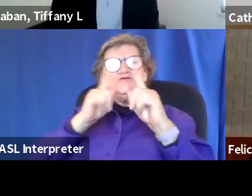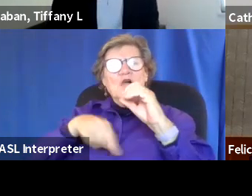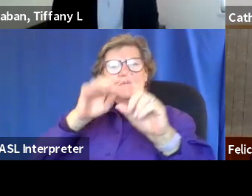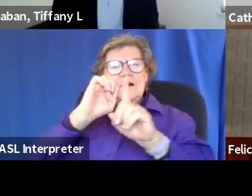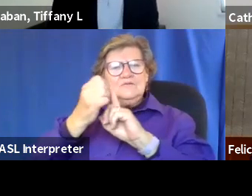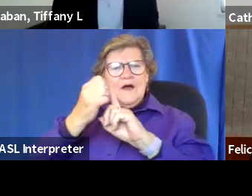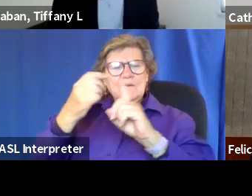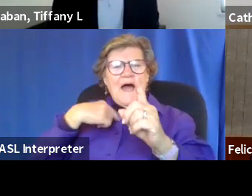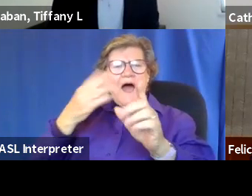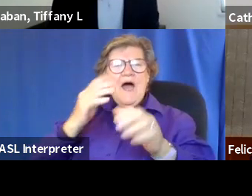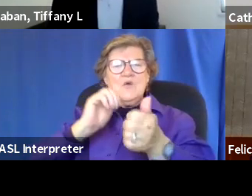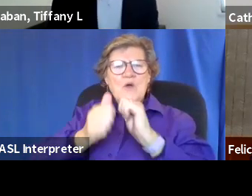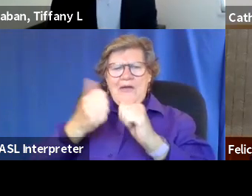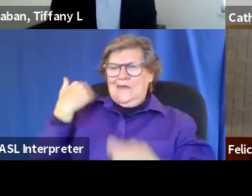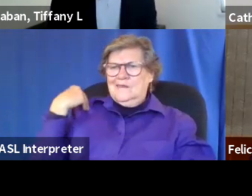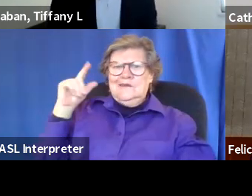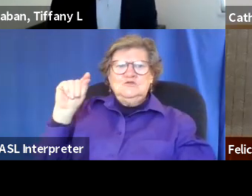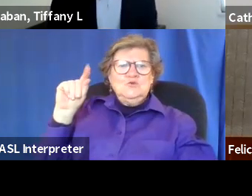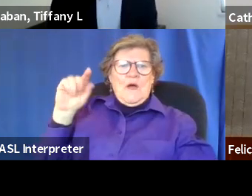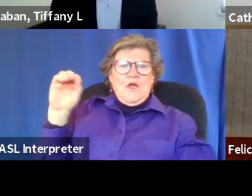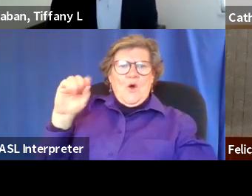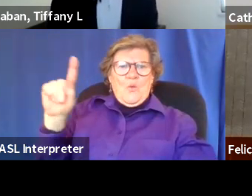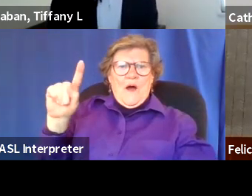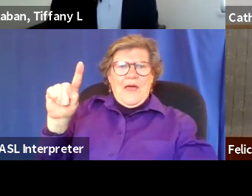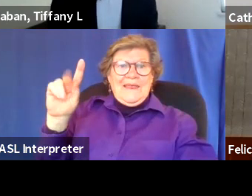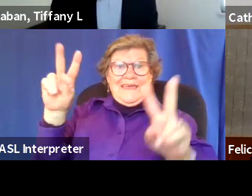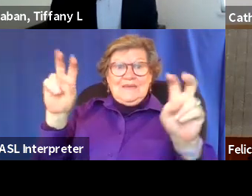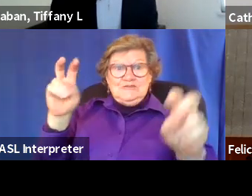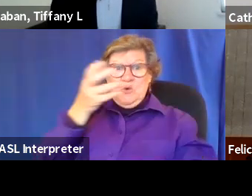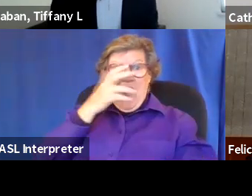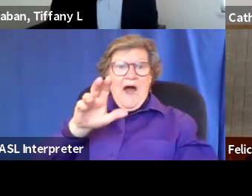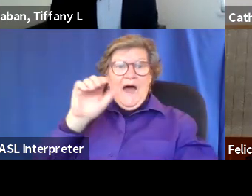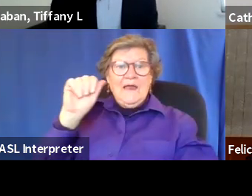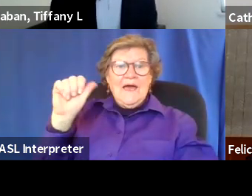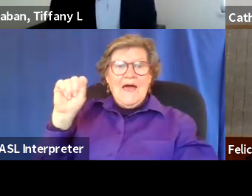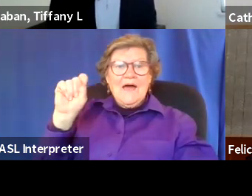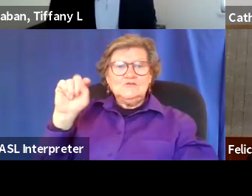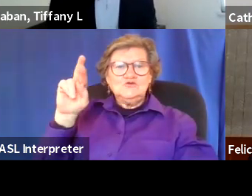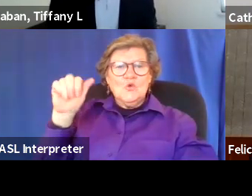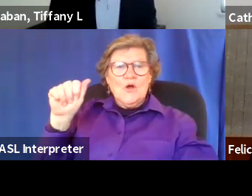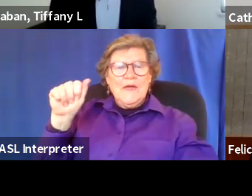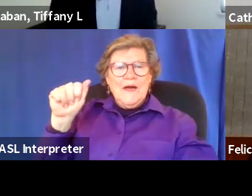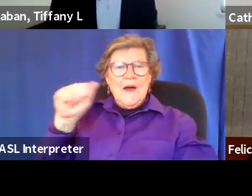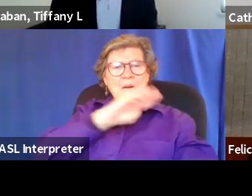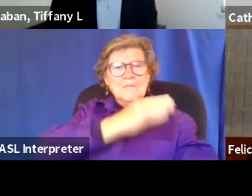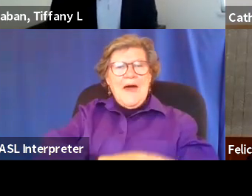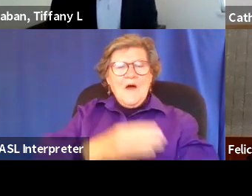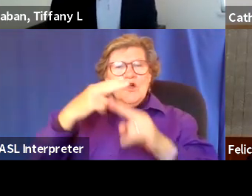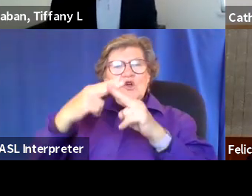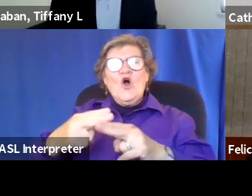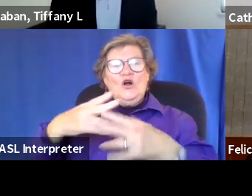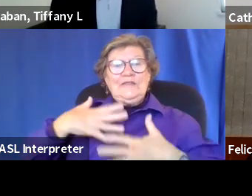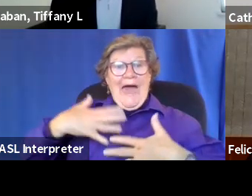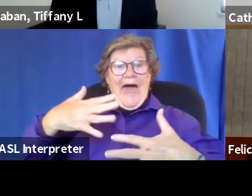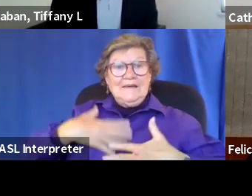in 2001, and the hottest issue back then was the Astoria power plants. It's known as Asthma Alley.